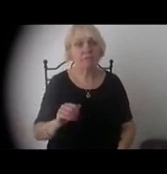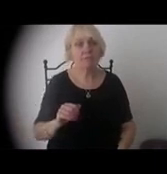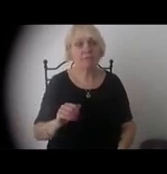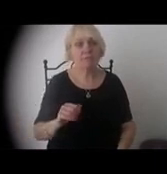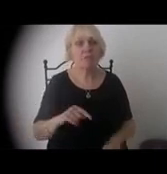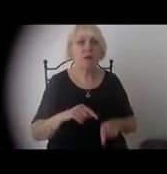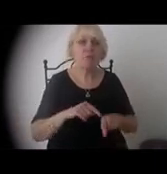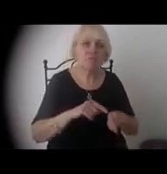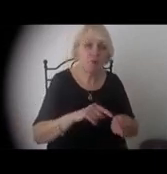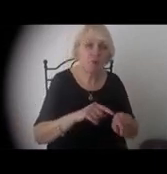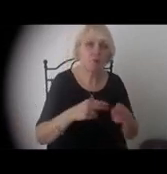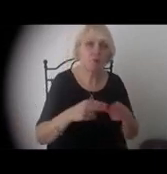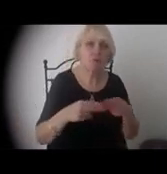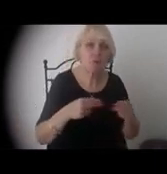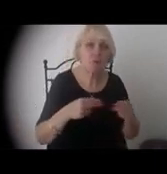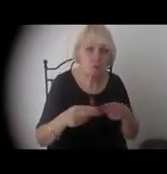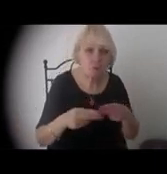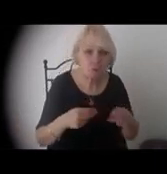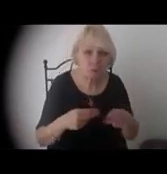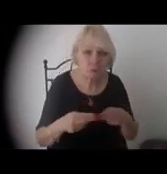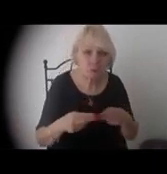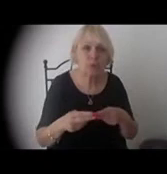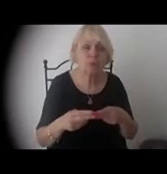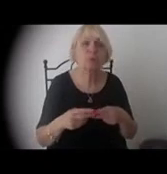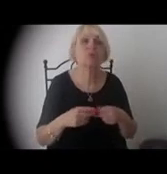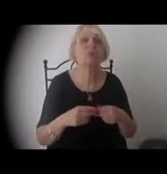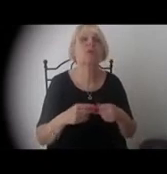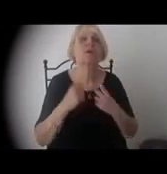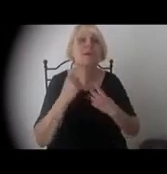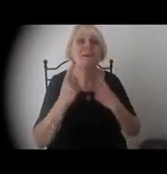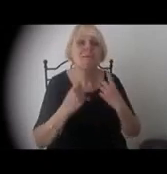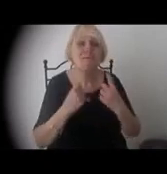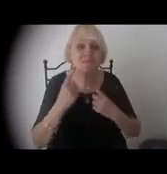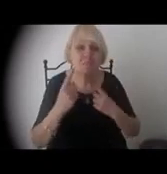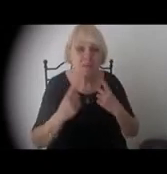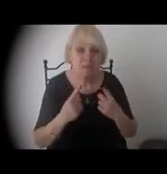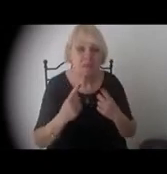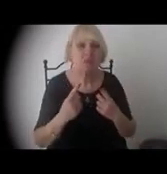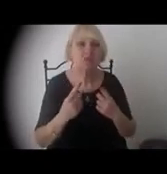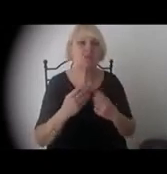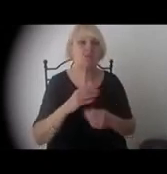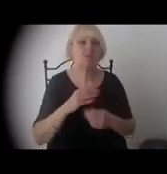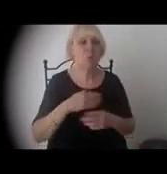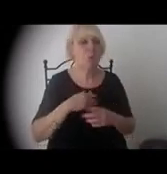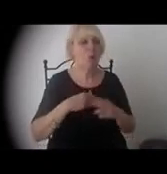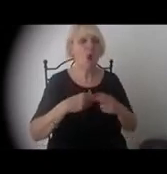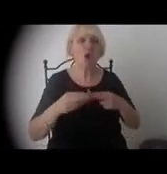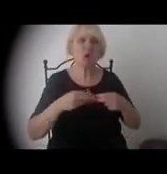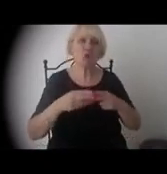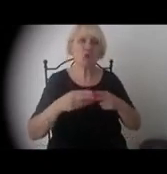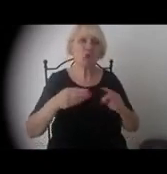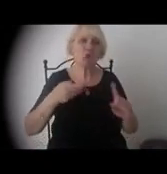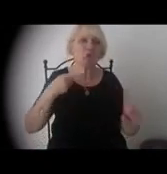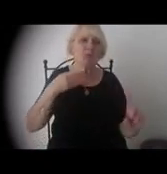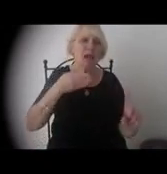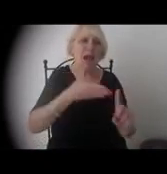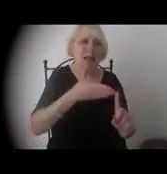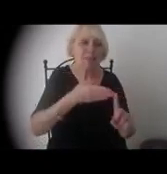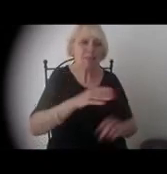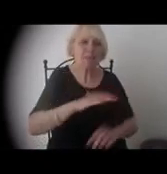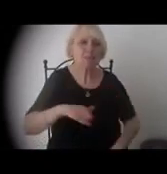about COVID, things like news rounds and so on, and things like that. So I guess